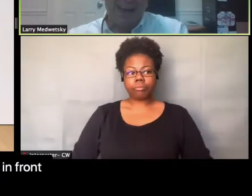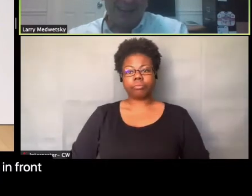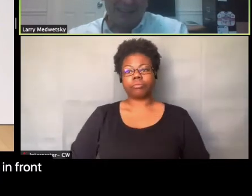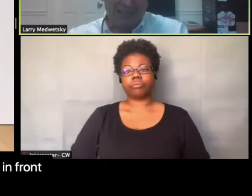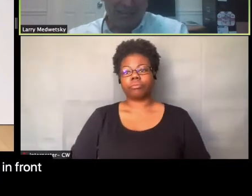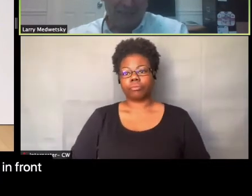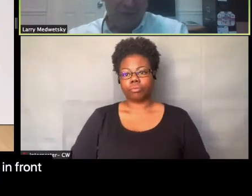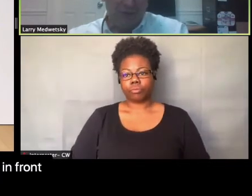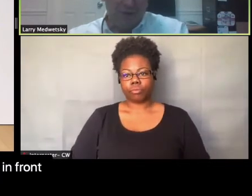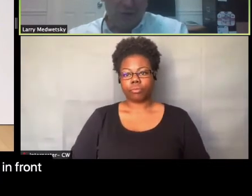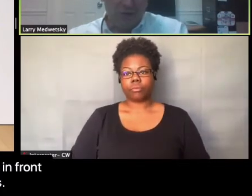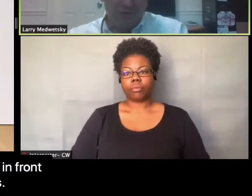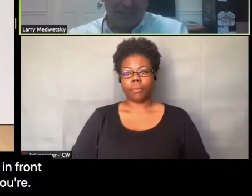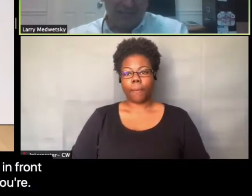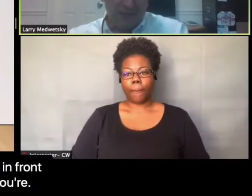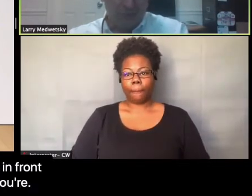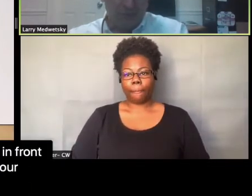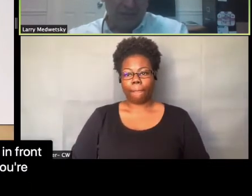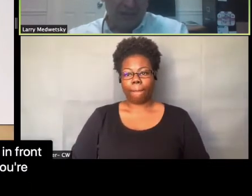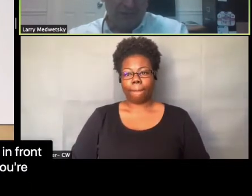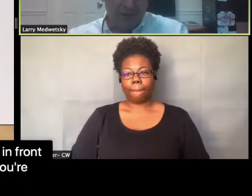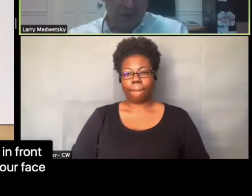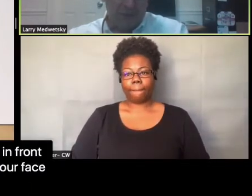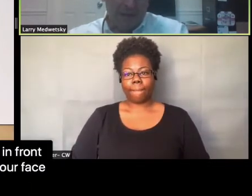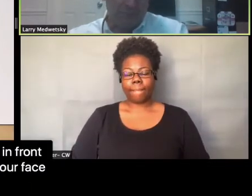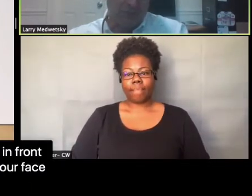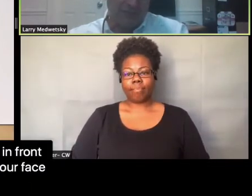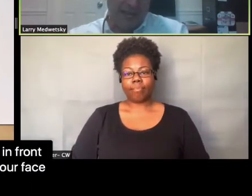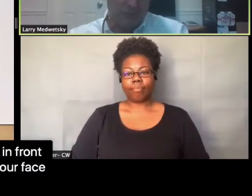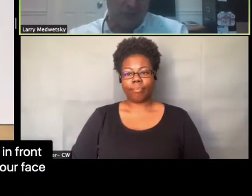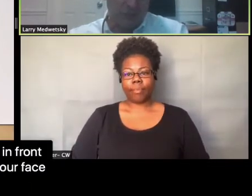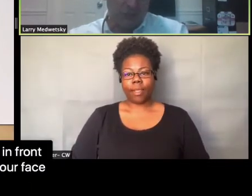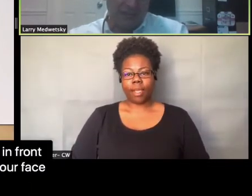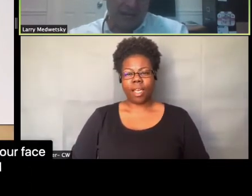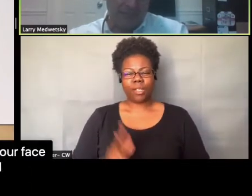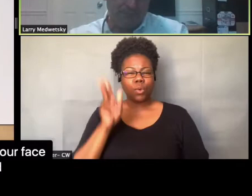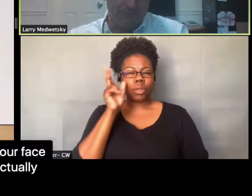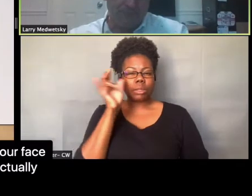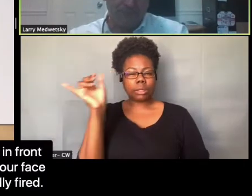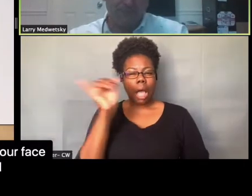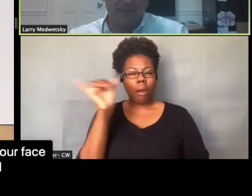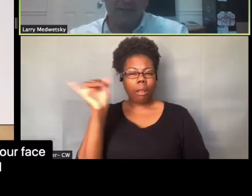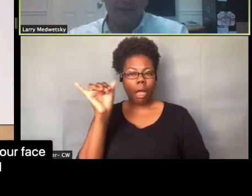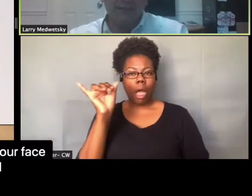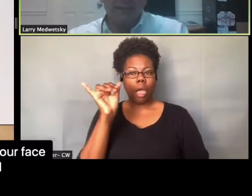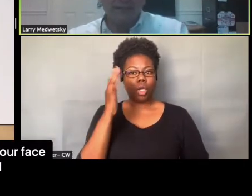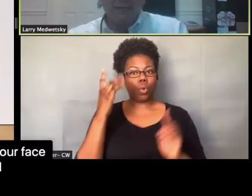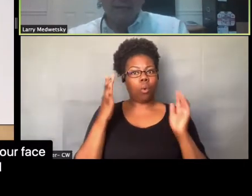it pretend as if you're facing the person, even though that person's actually to your side.